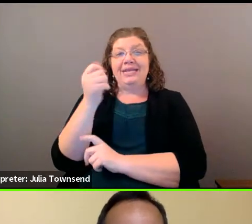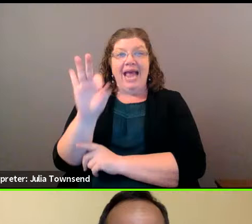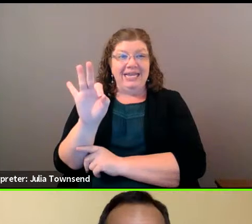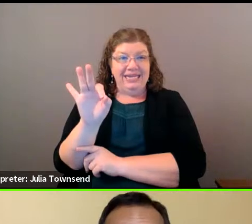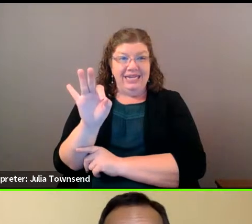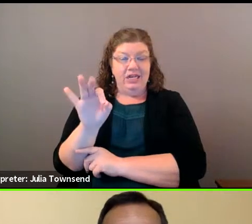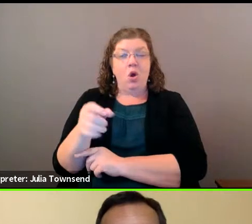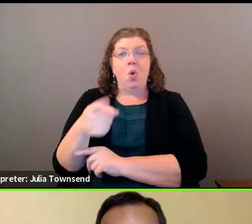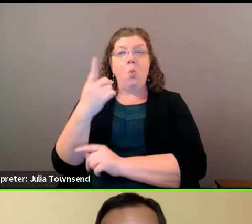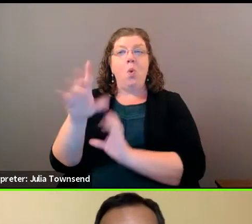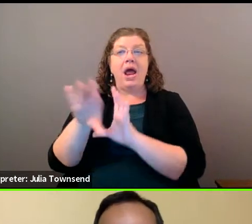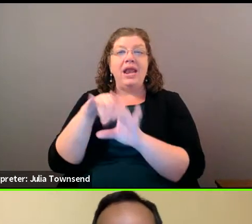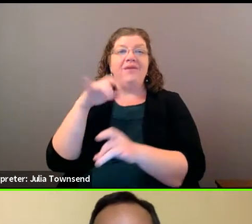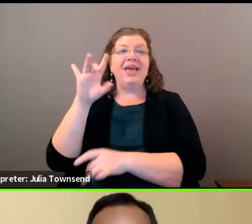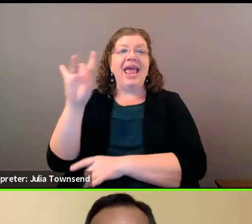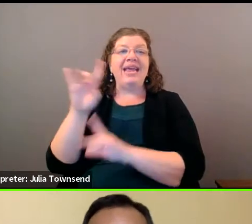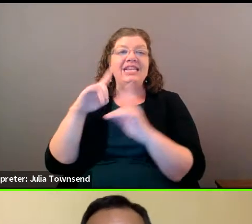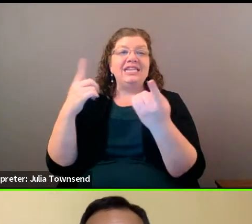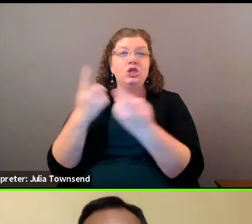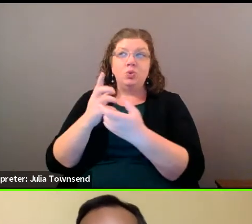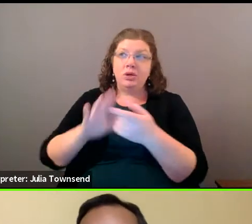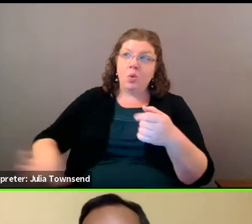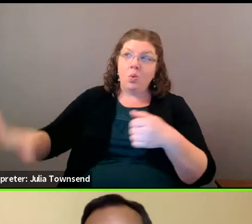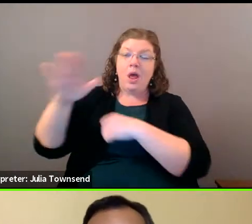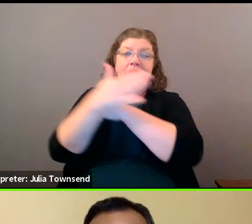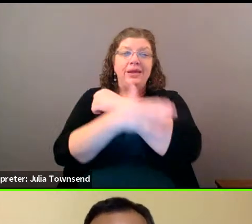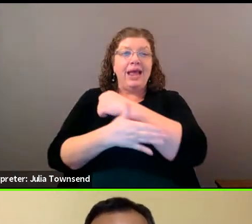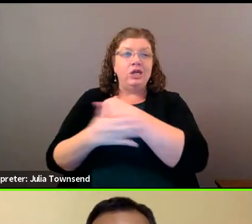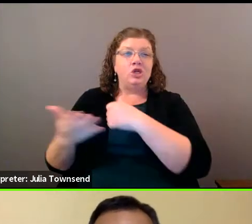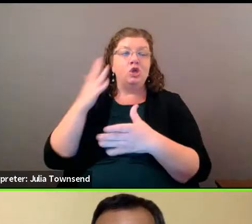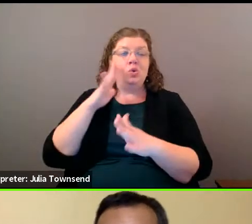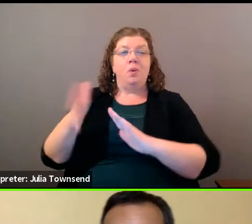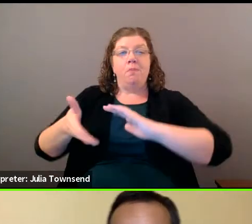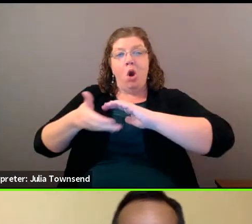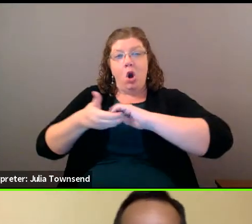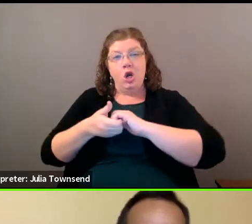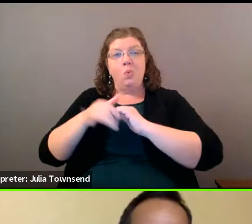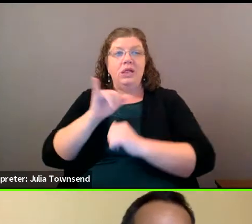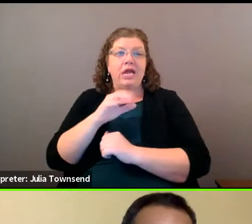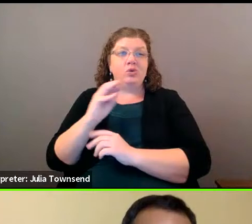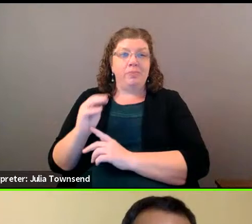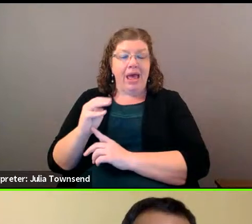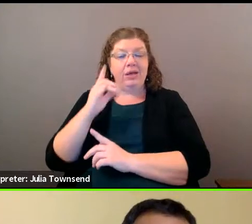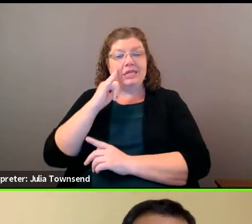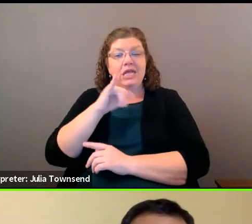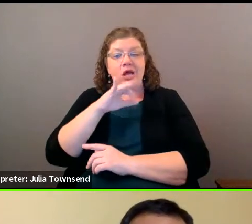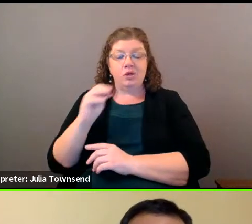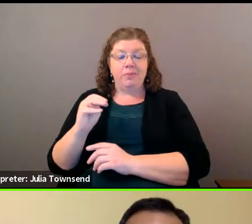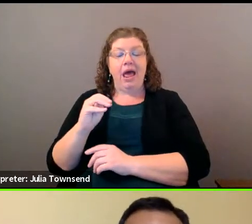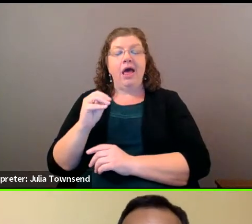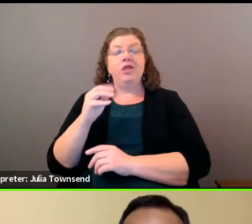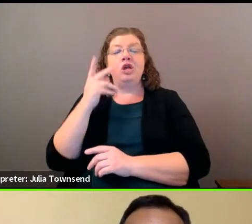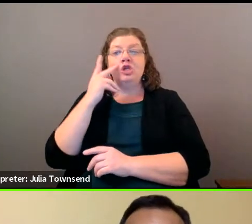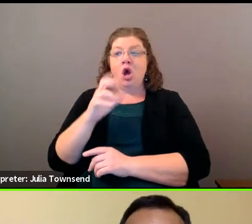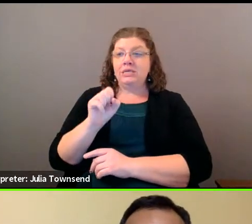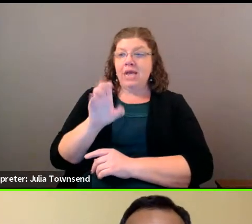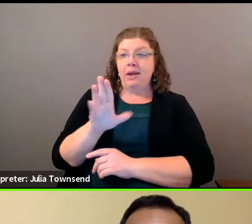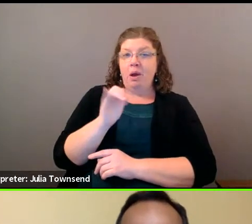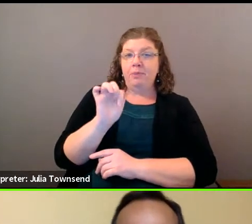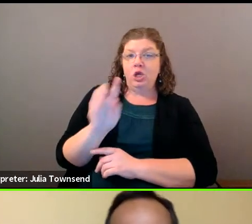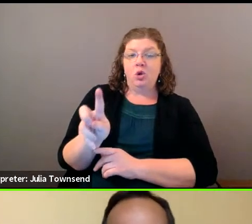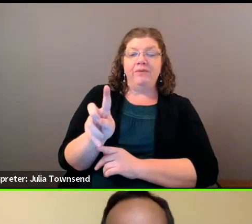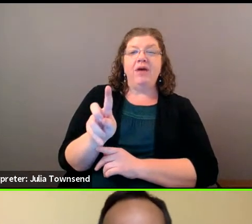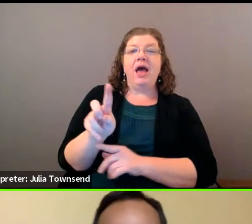districts nationwide to partner with Illustrative Math. And that's because Illustrative Math saw Santa Barbara Unified as